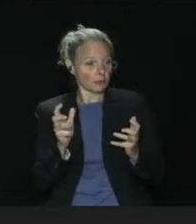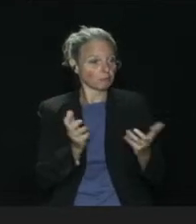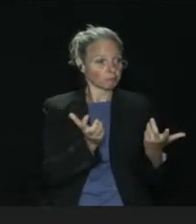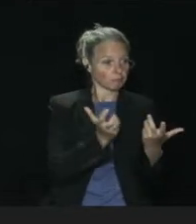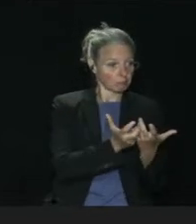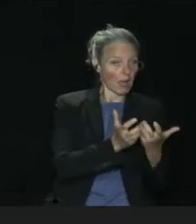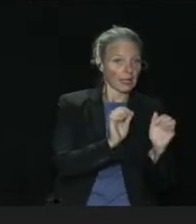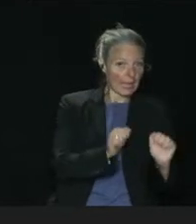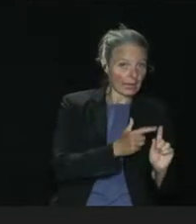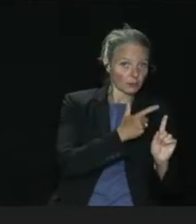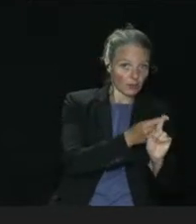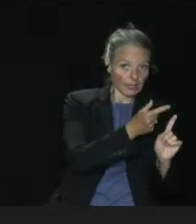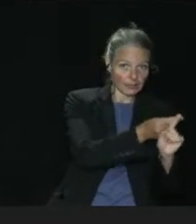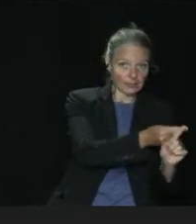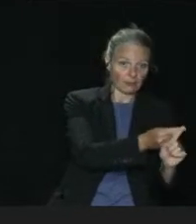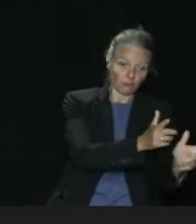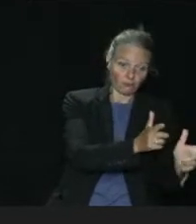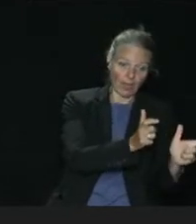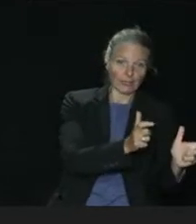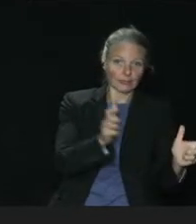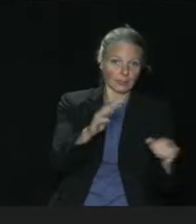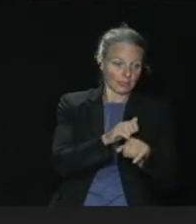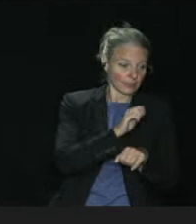to vaccinate